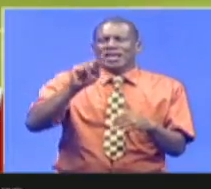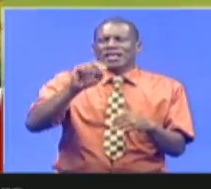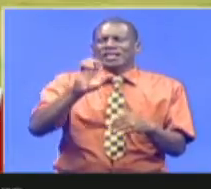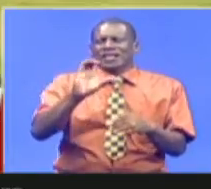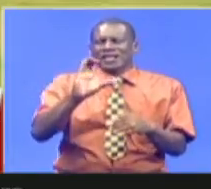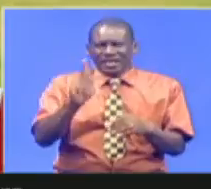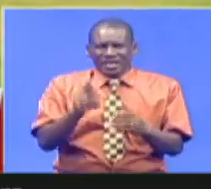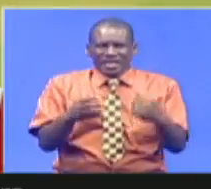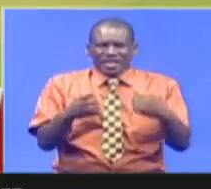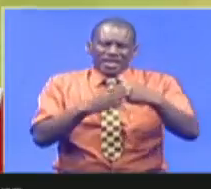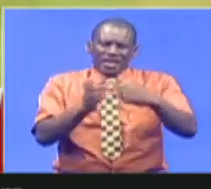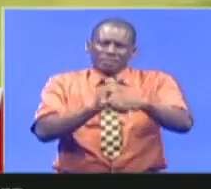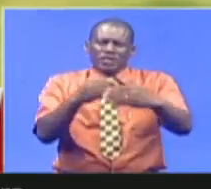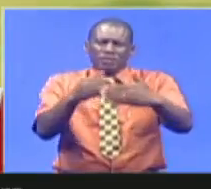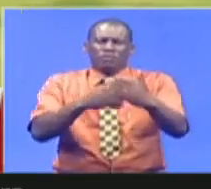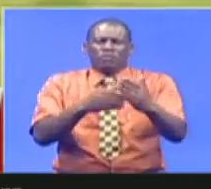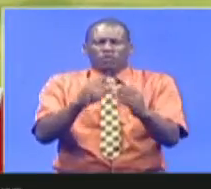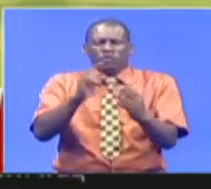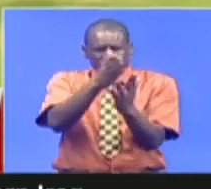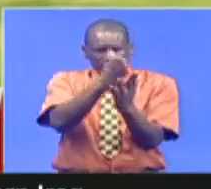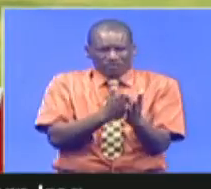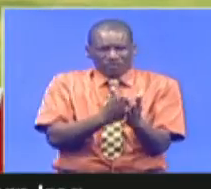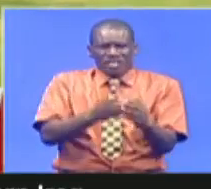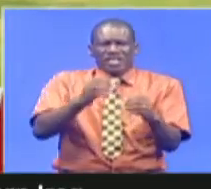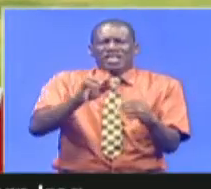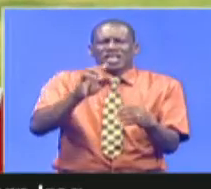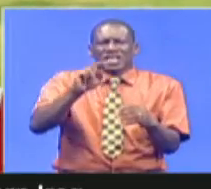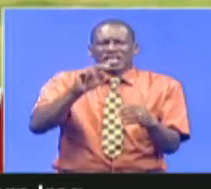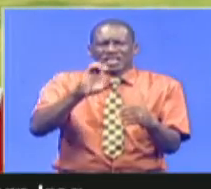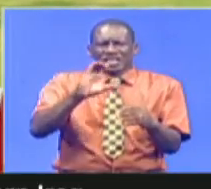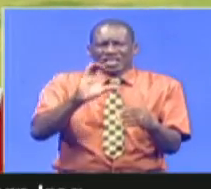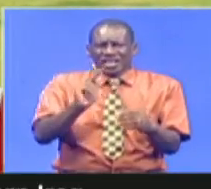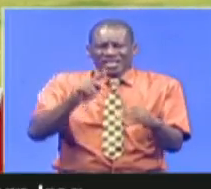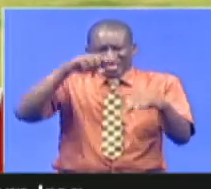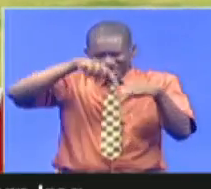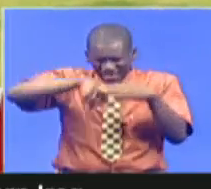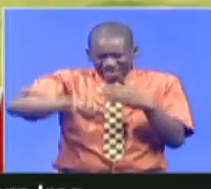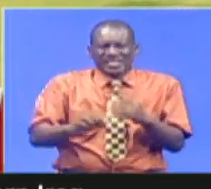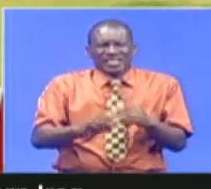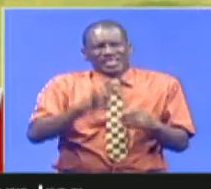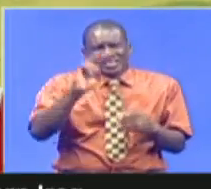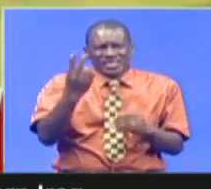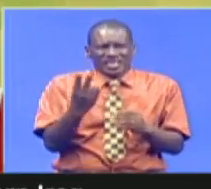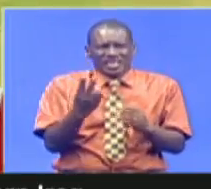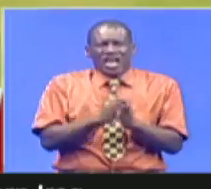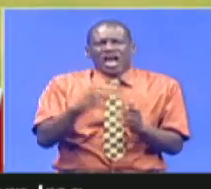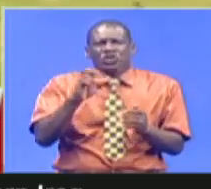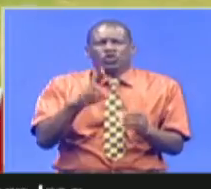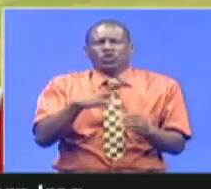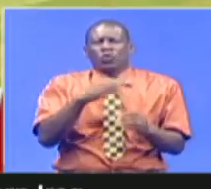9 minutes before the break, Kipkirui scored his second, with Gor Mahia going into the break leading 3-0.